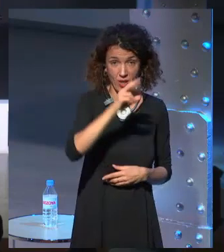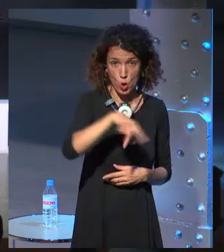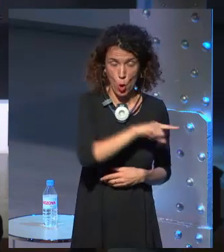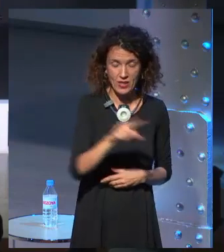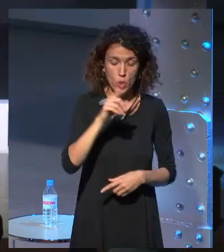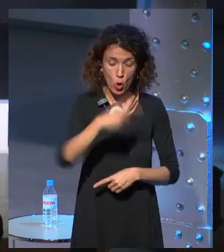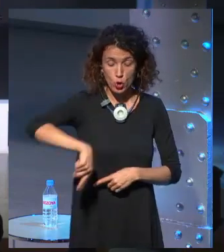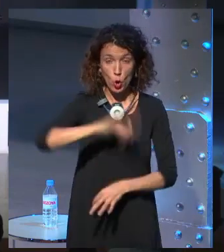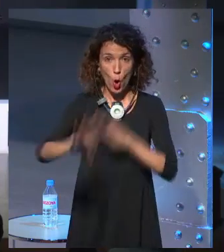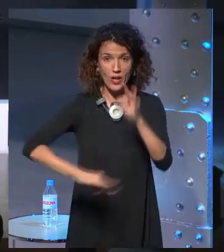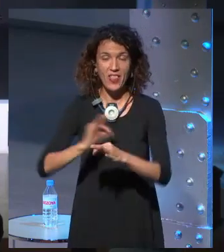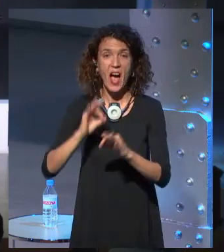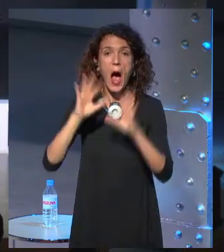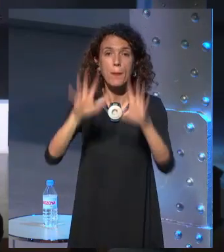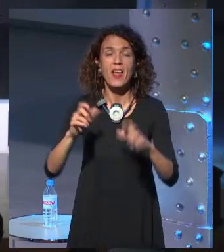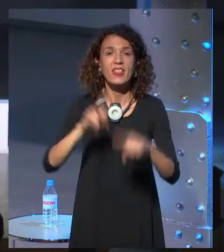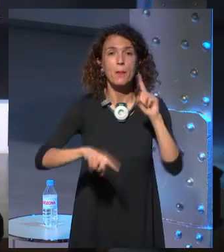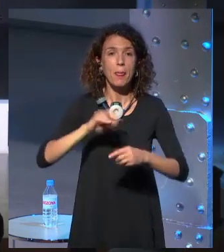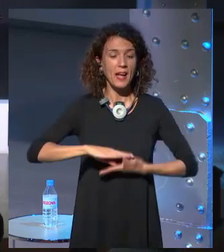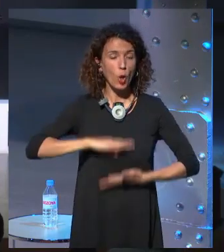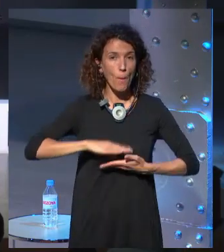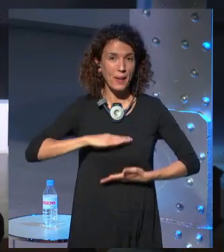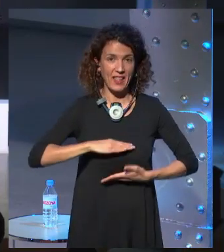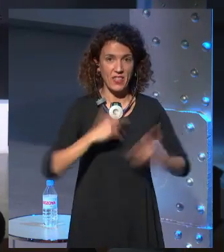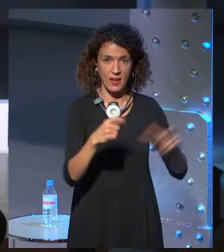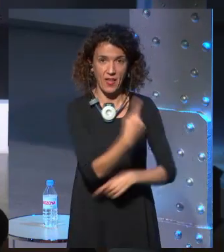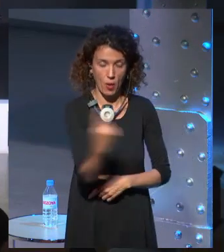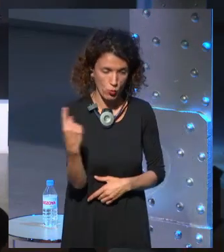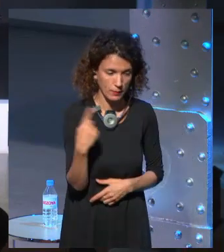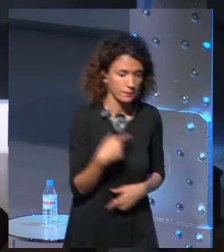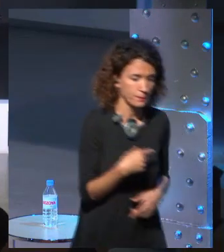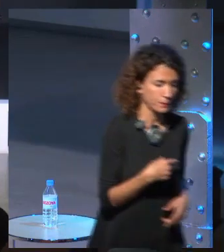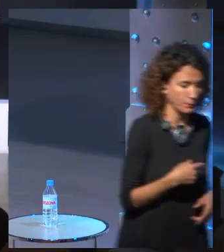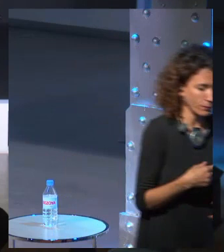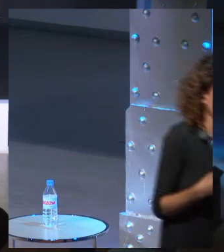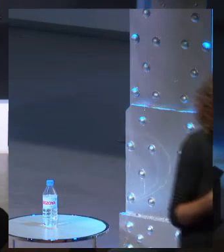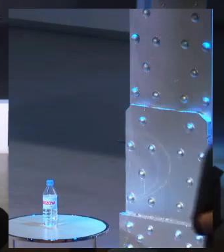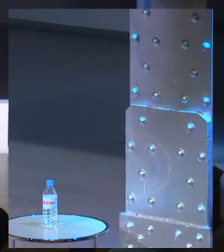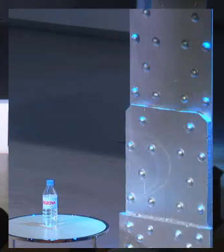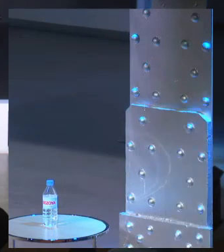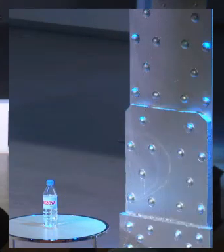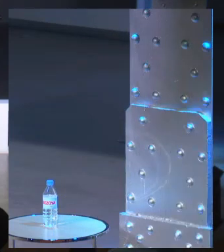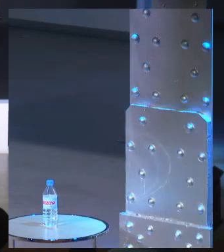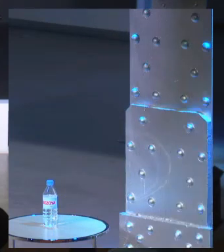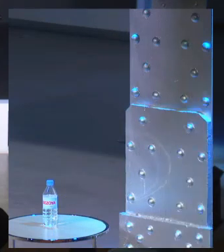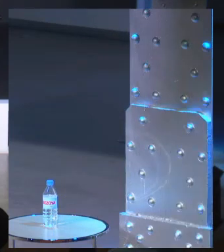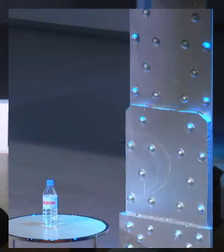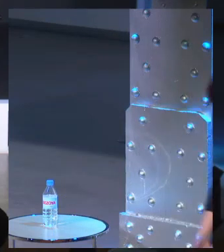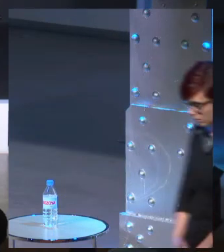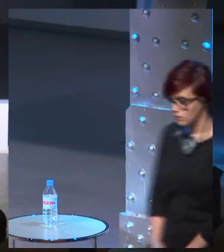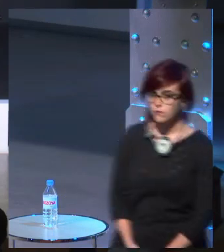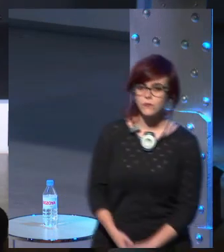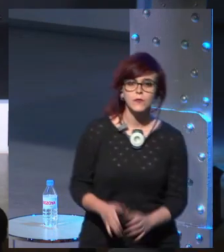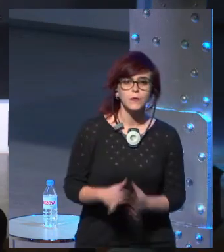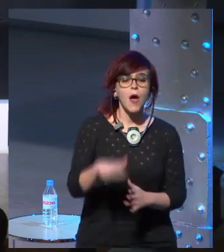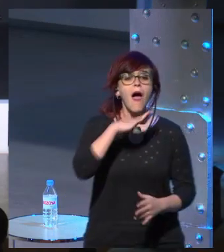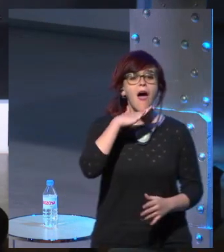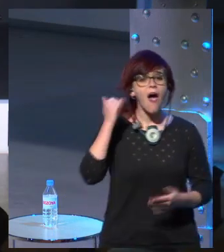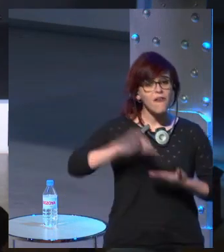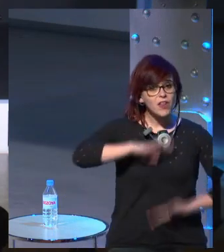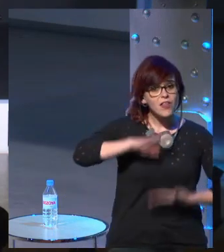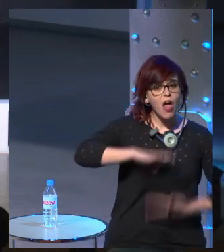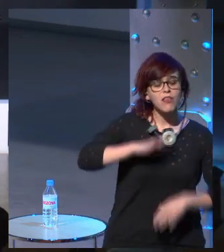learning by competency. Right? We're all going to take our own paths to building our skills and competency. It's not going to matter how long it takes. It's that